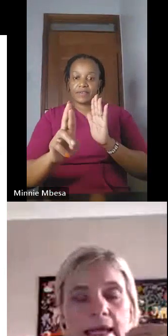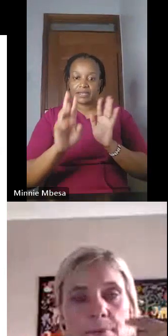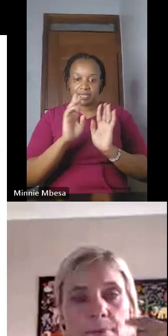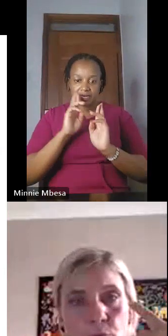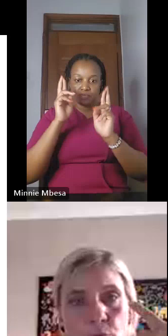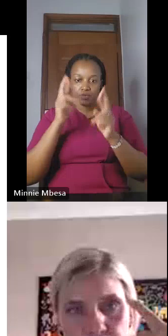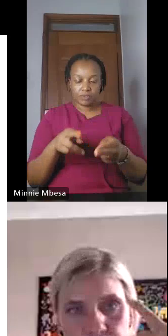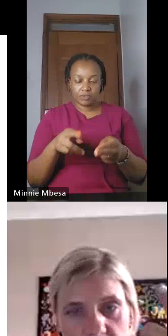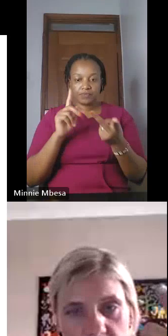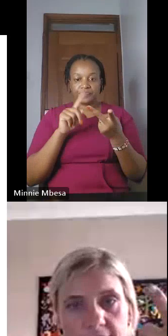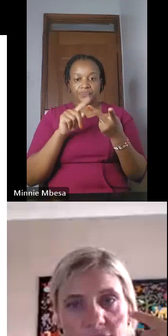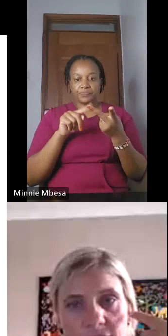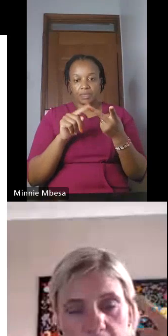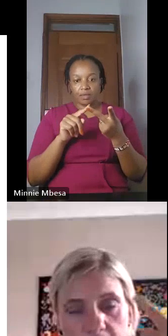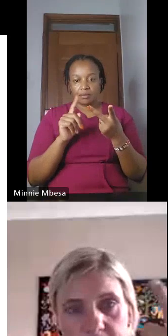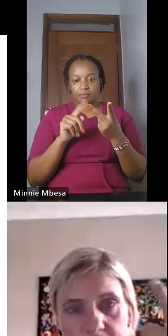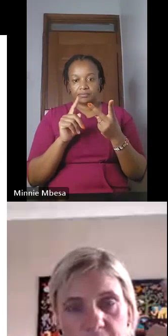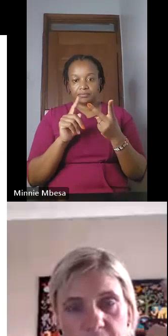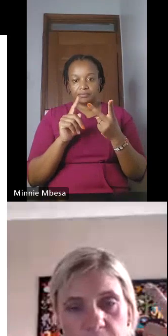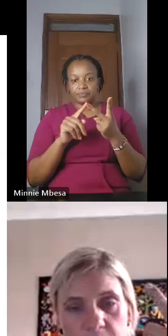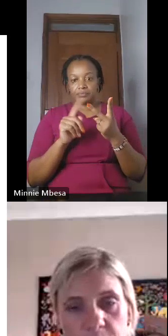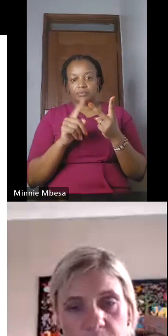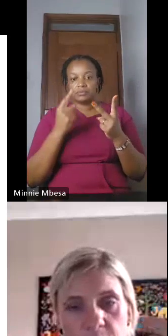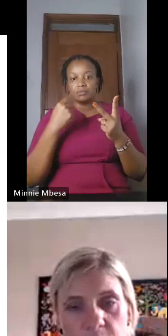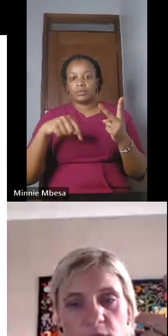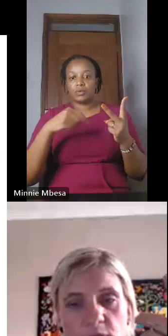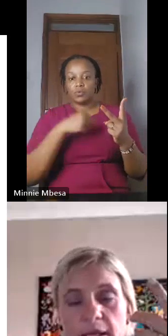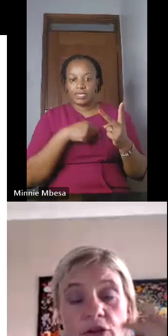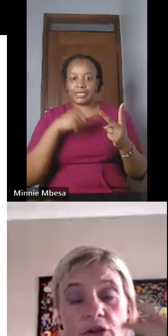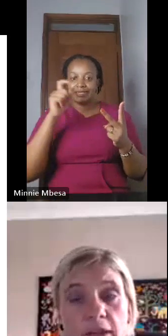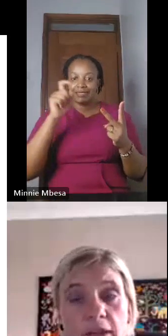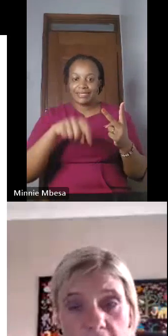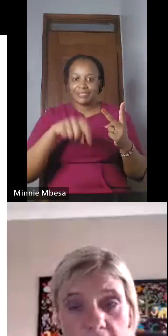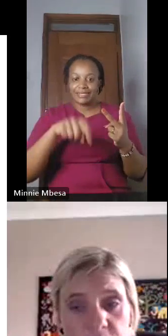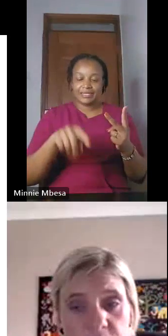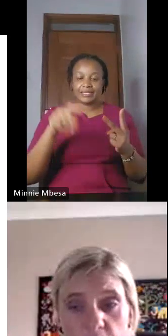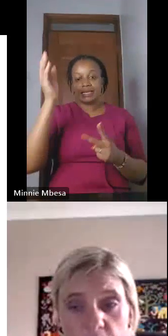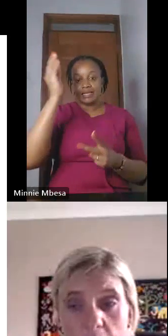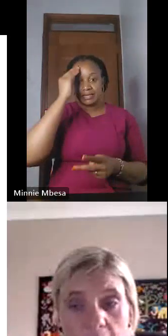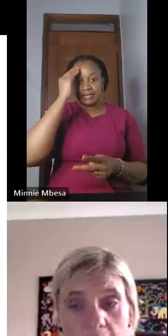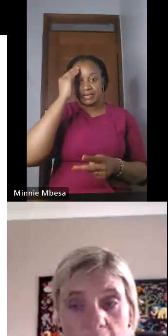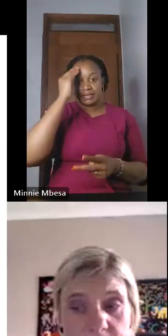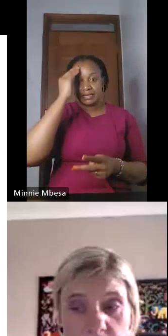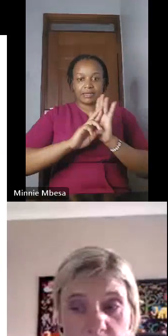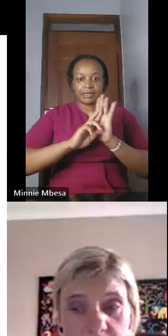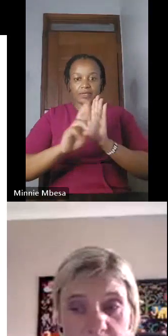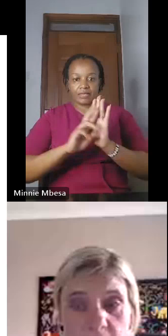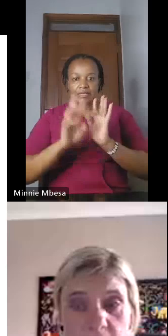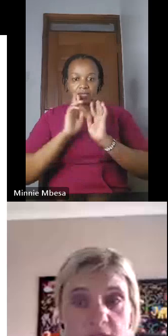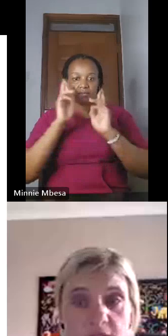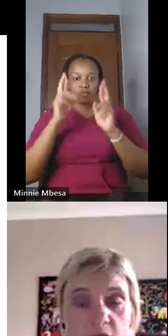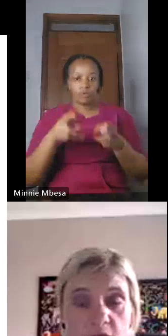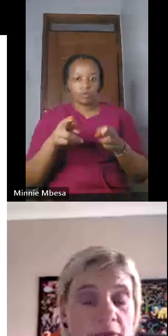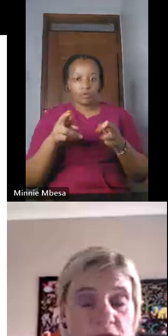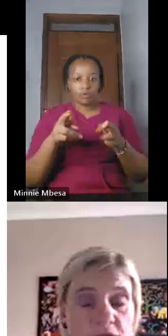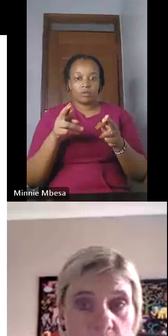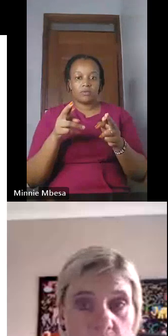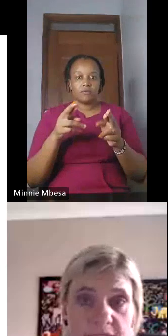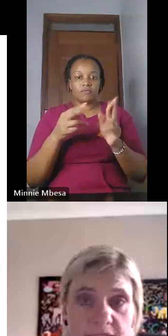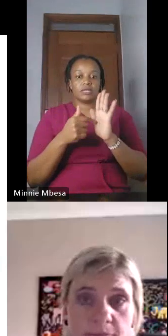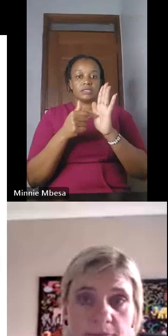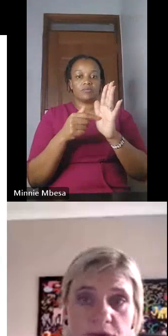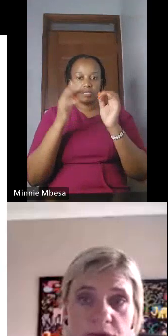Secondly, we do like the academic referee report, but you know, if I had to go, I studied 20 years ago.